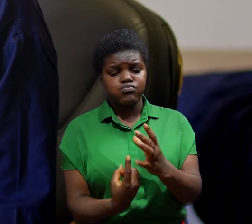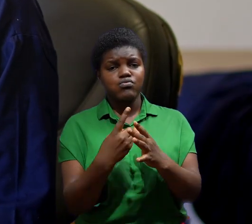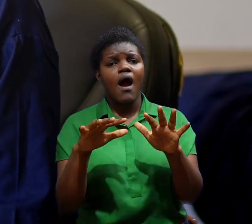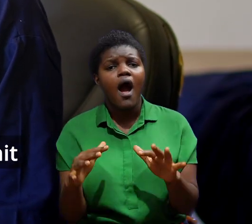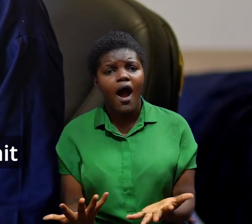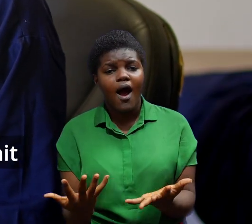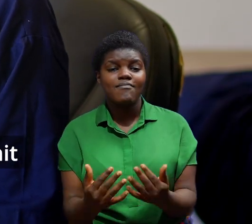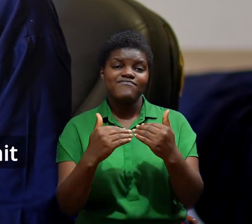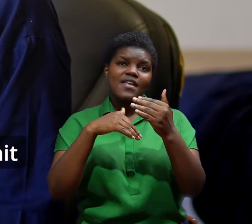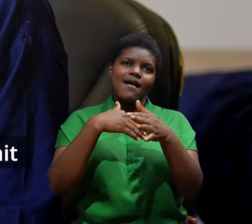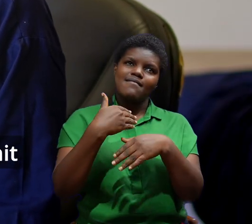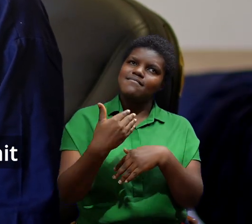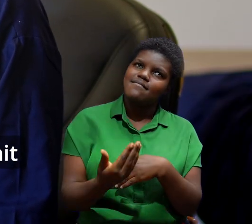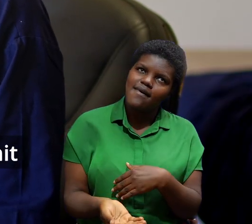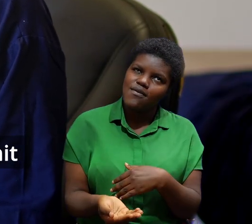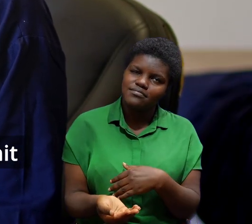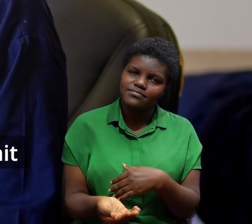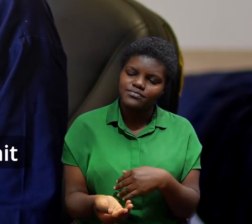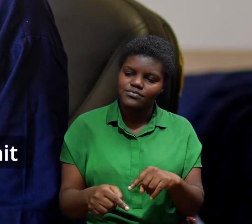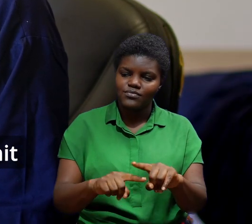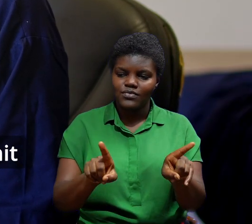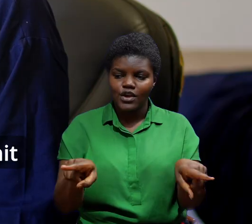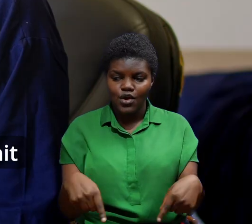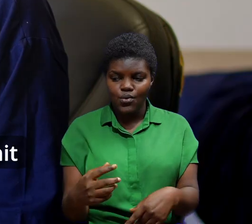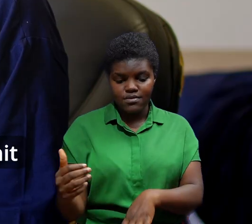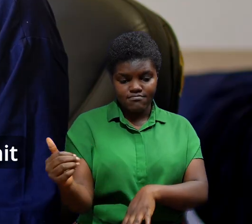how it started, what could have been the cause. Then